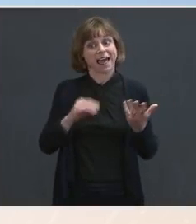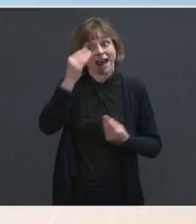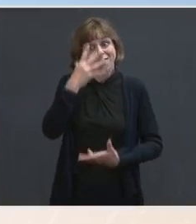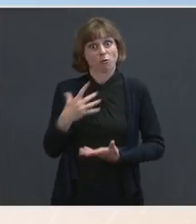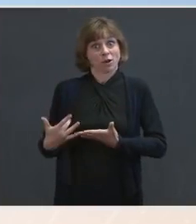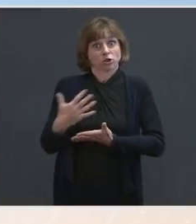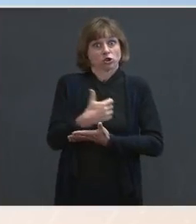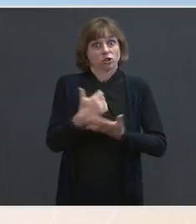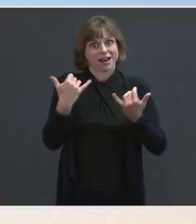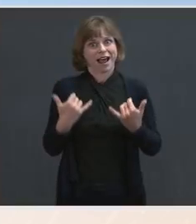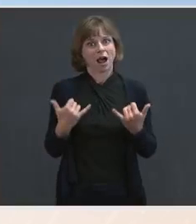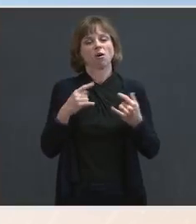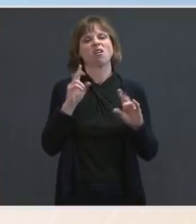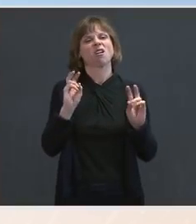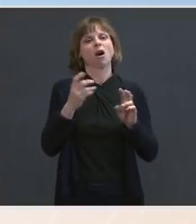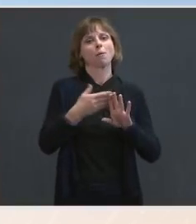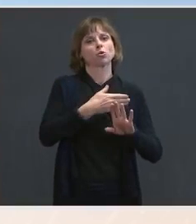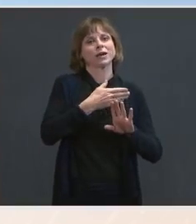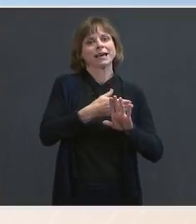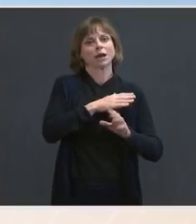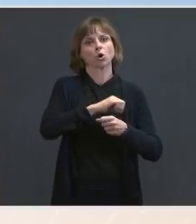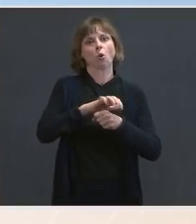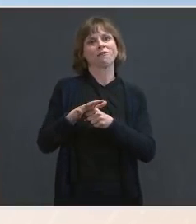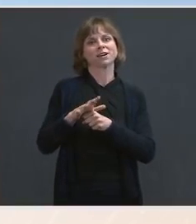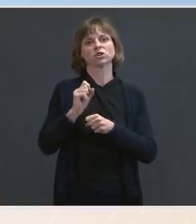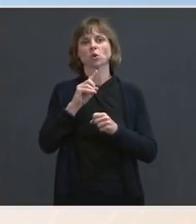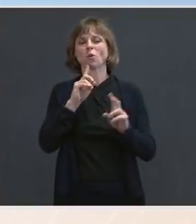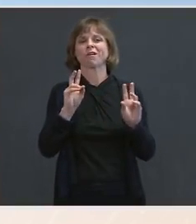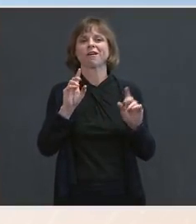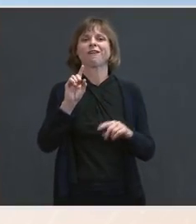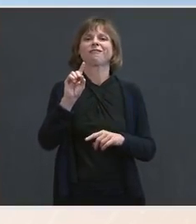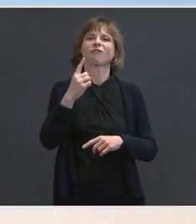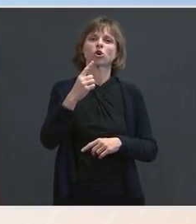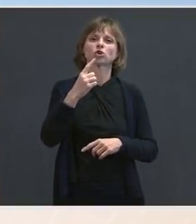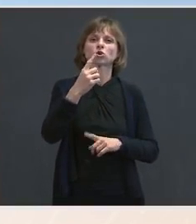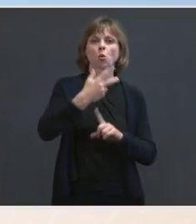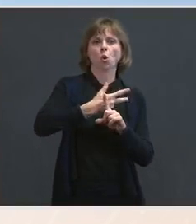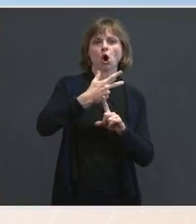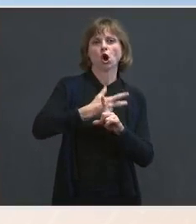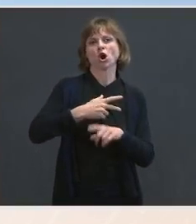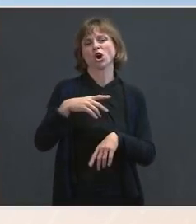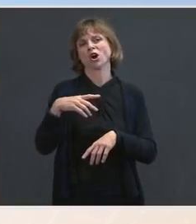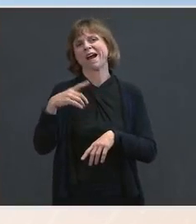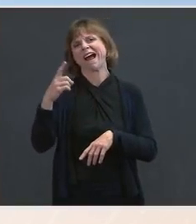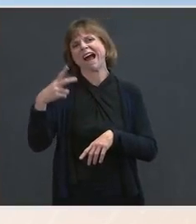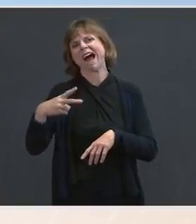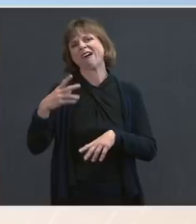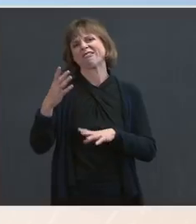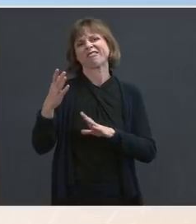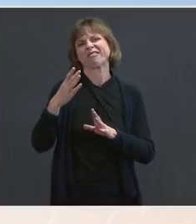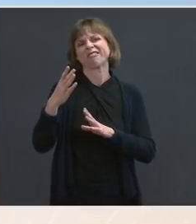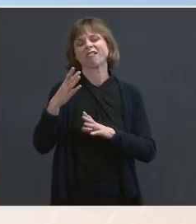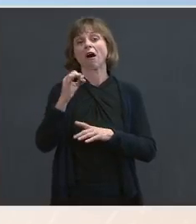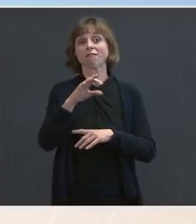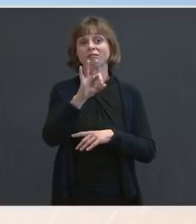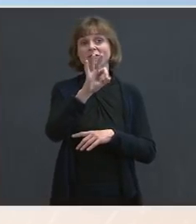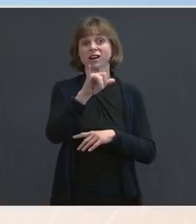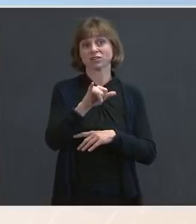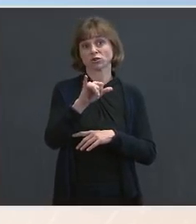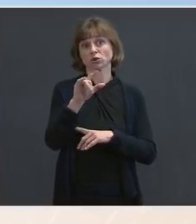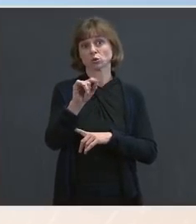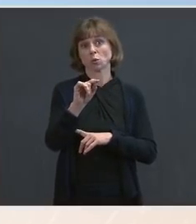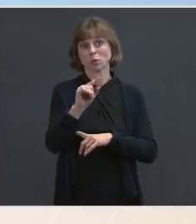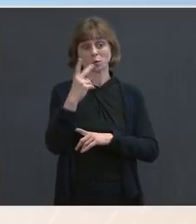is pre-COVID, so basically first quarter and a half of FY20. And what we're seeing there is a